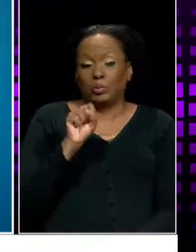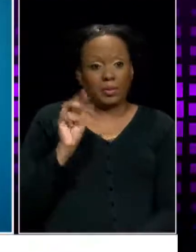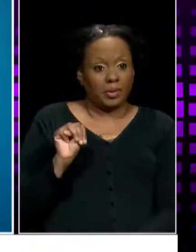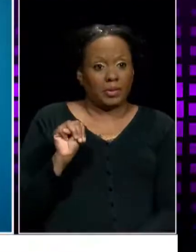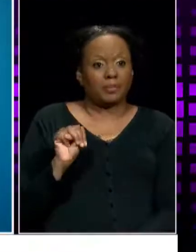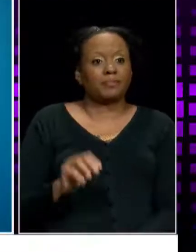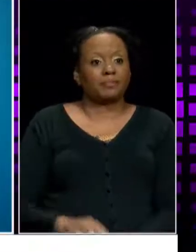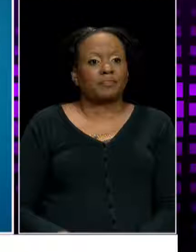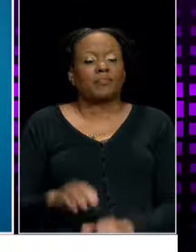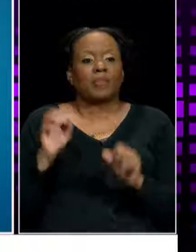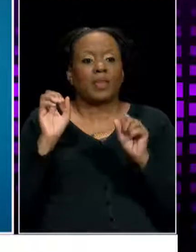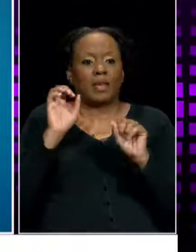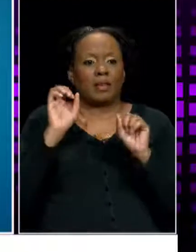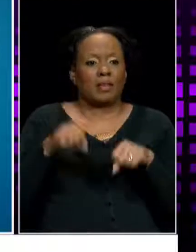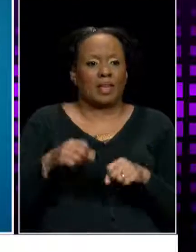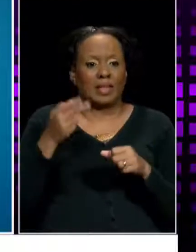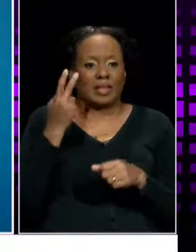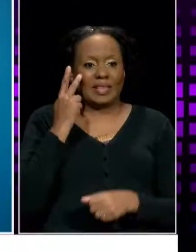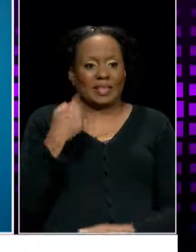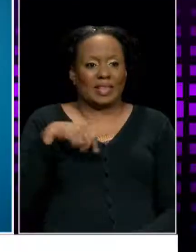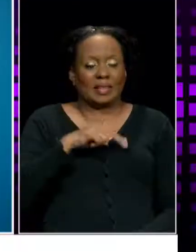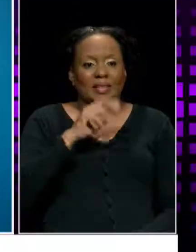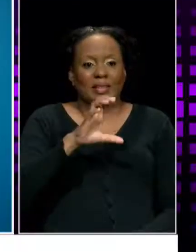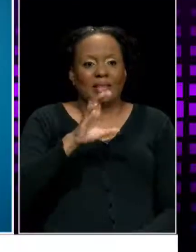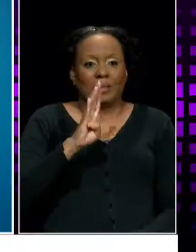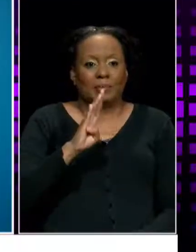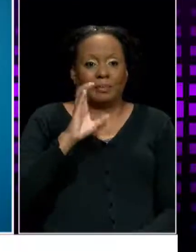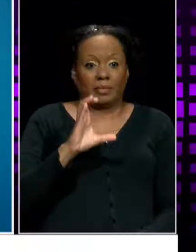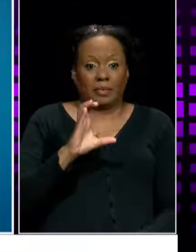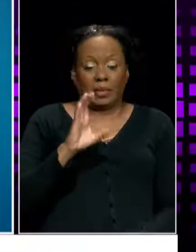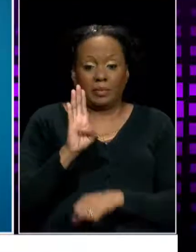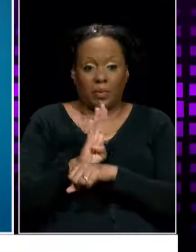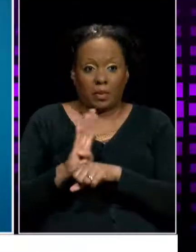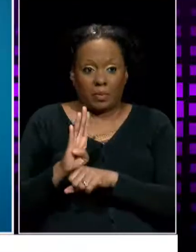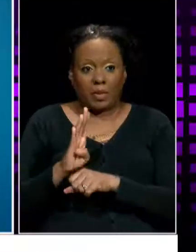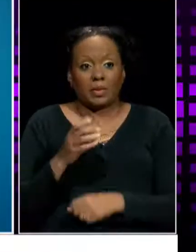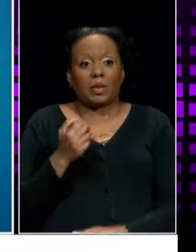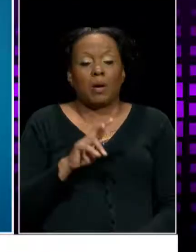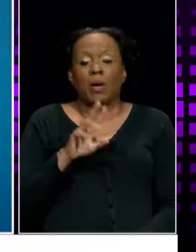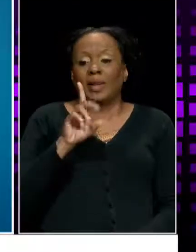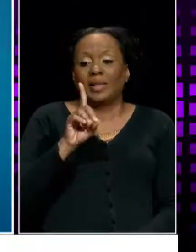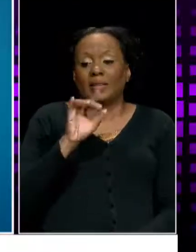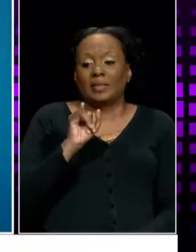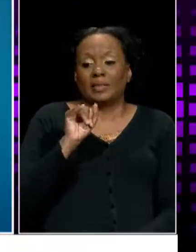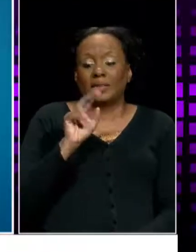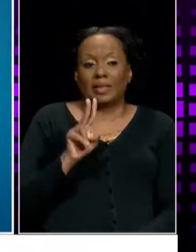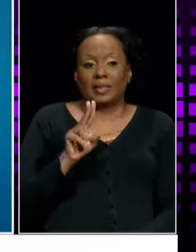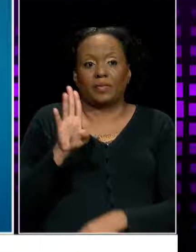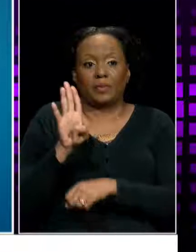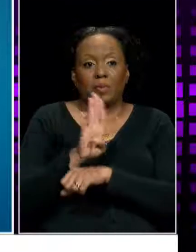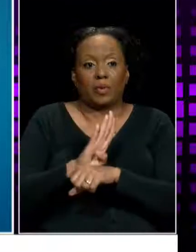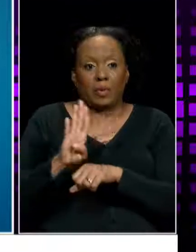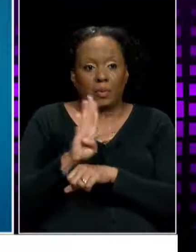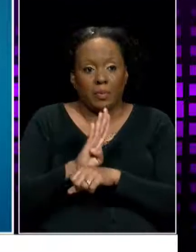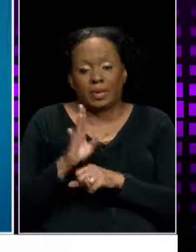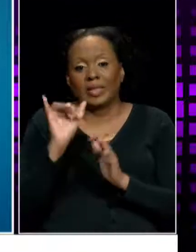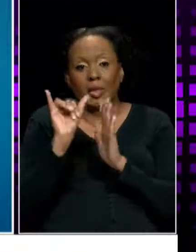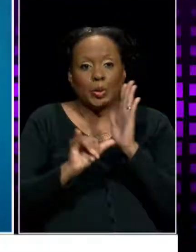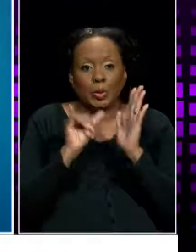can find us at CBC Barbados, or you can find us at Div Youth Barbados on Facebook or